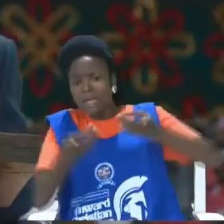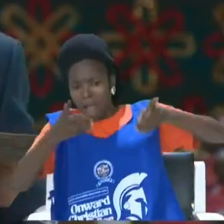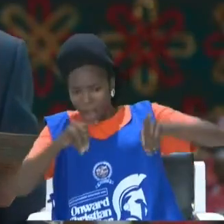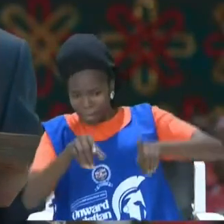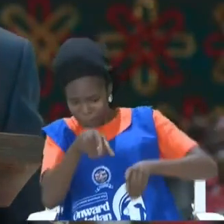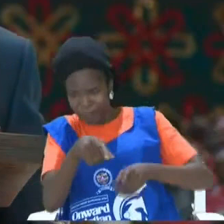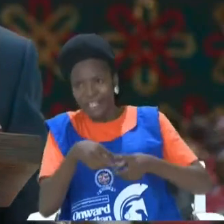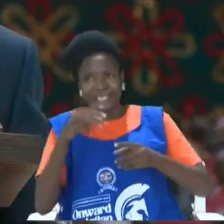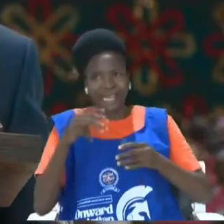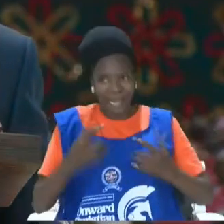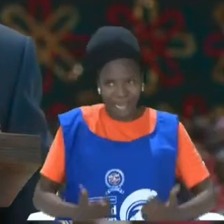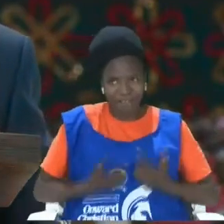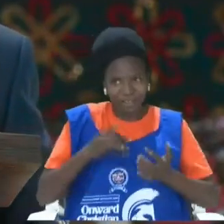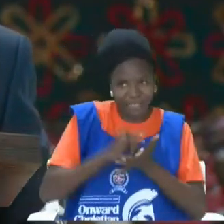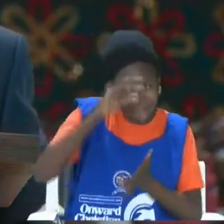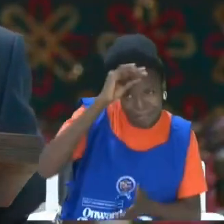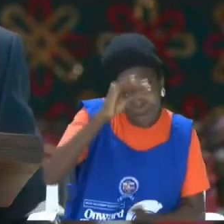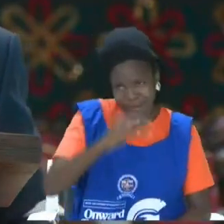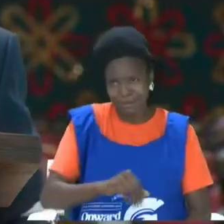place.